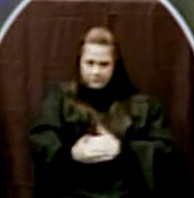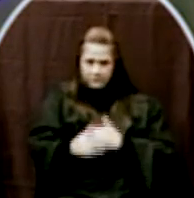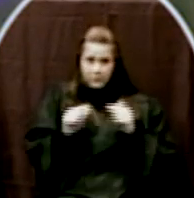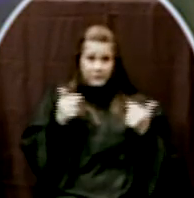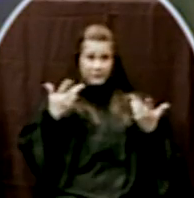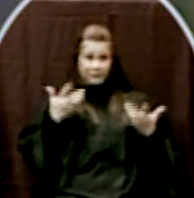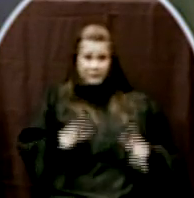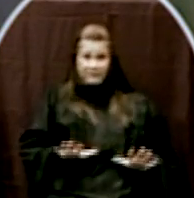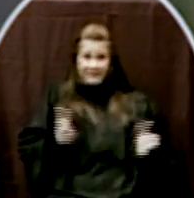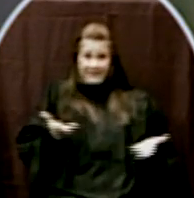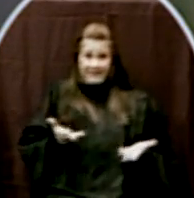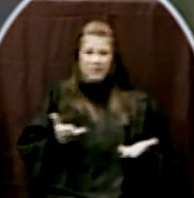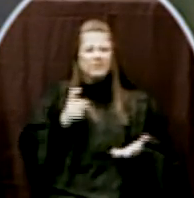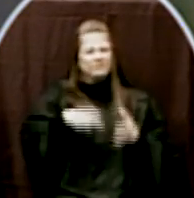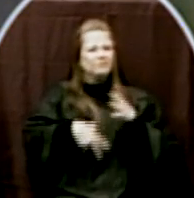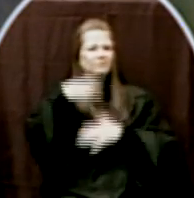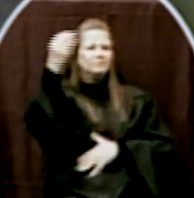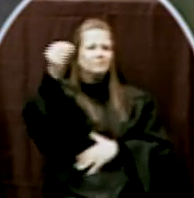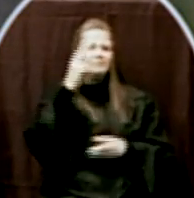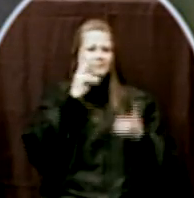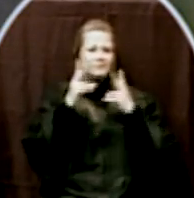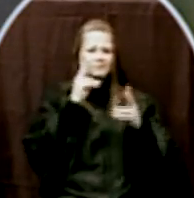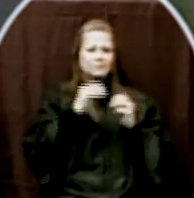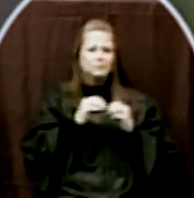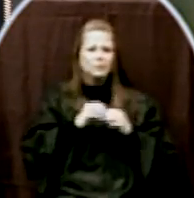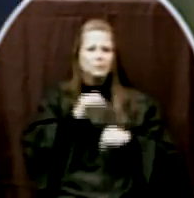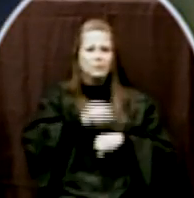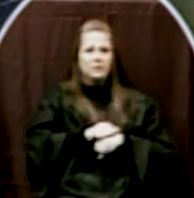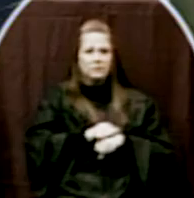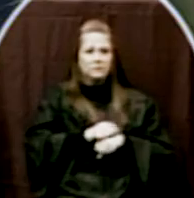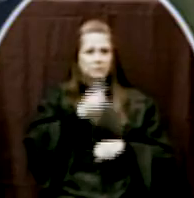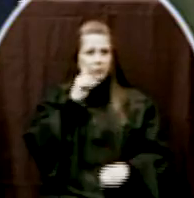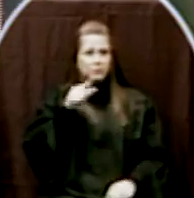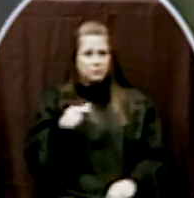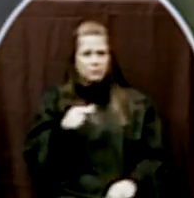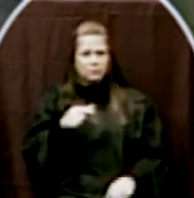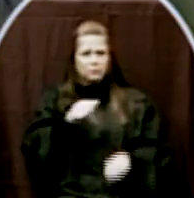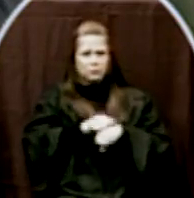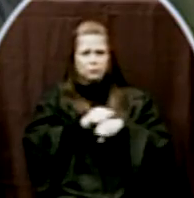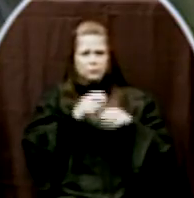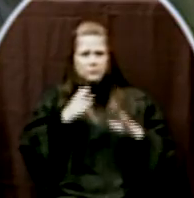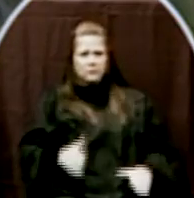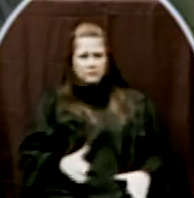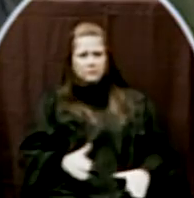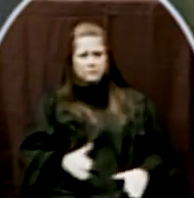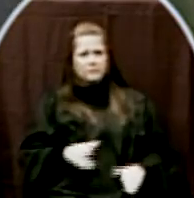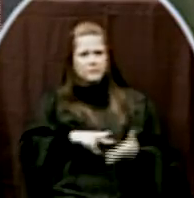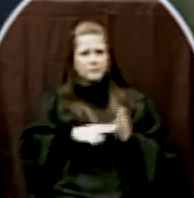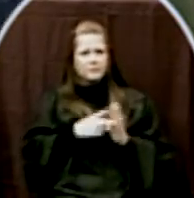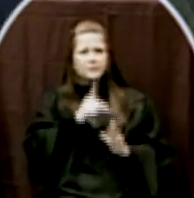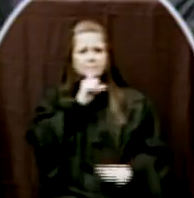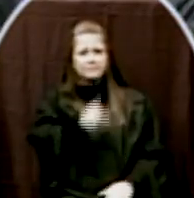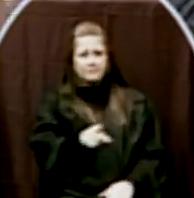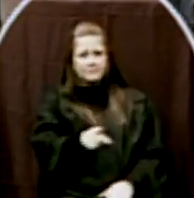some more rocks. And for you geologists, I mean that literally. Thank you and congratulations.